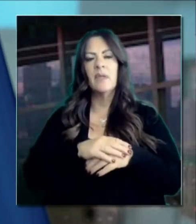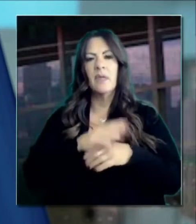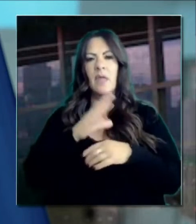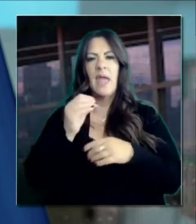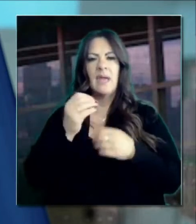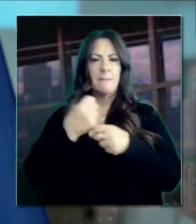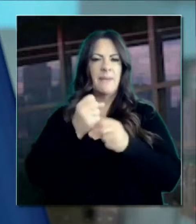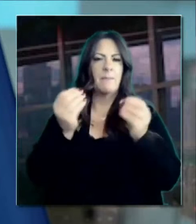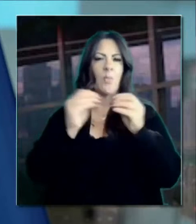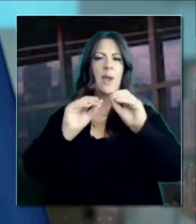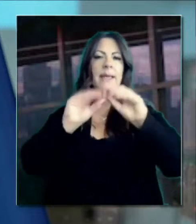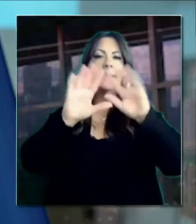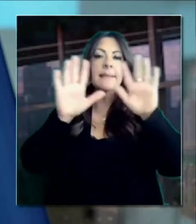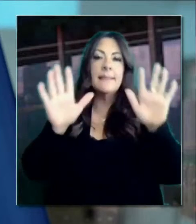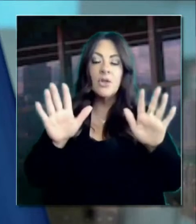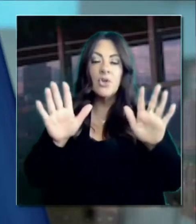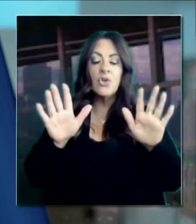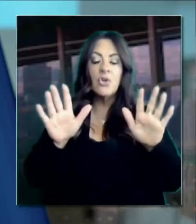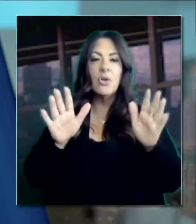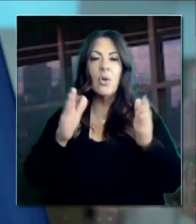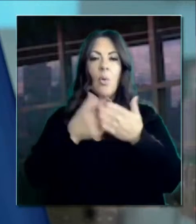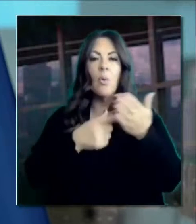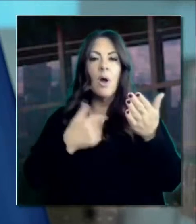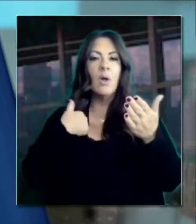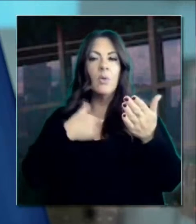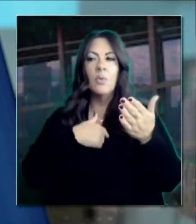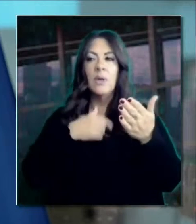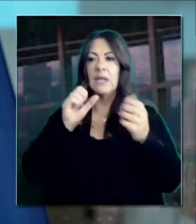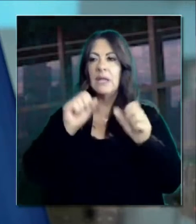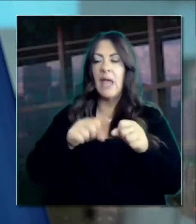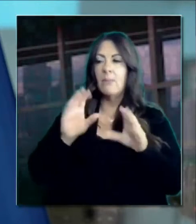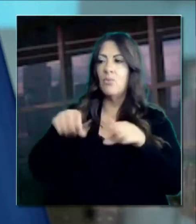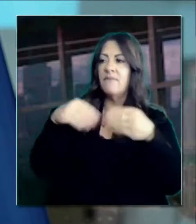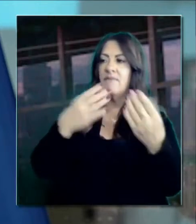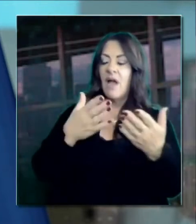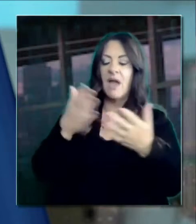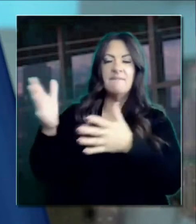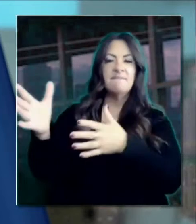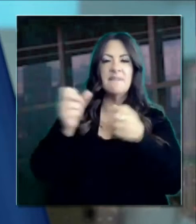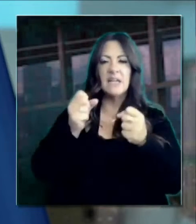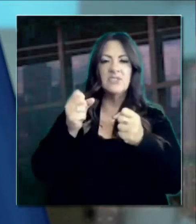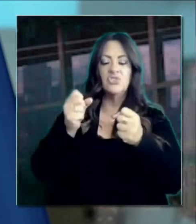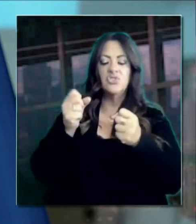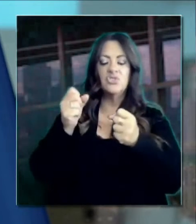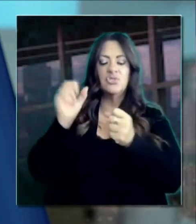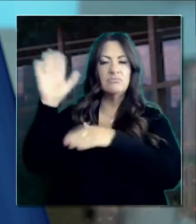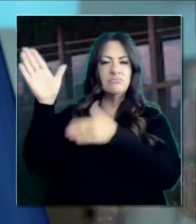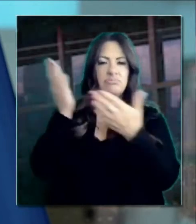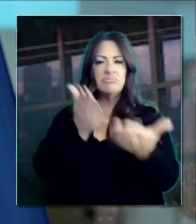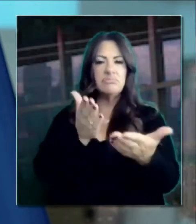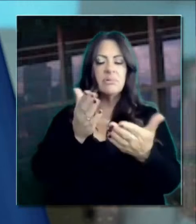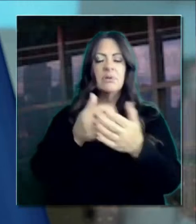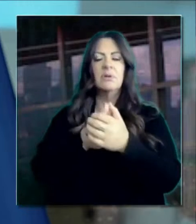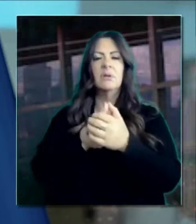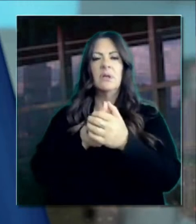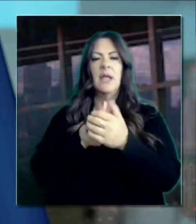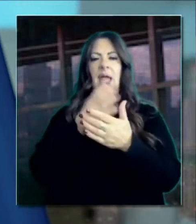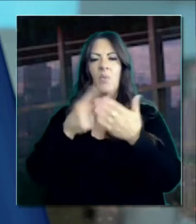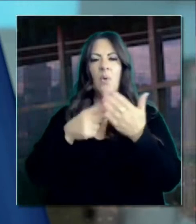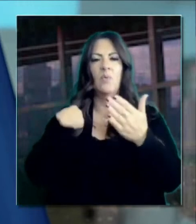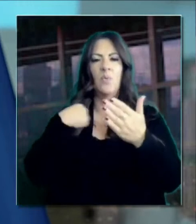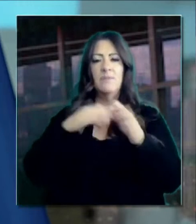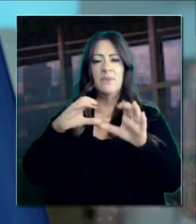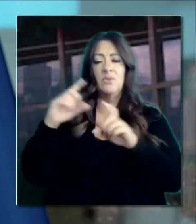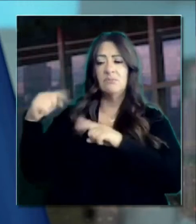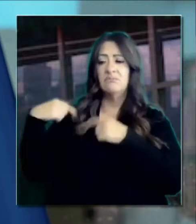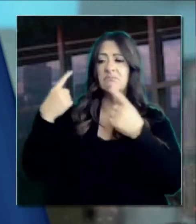ease in terms of criteria to allow faster throughput, build on the work that's been done in the last number of weeks